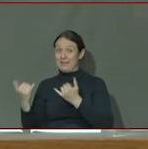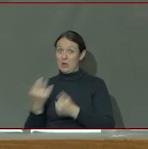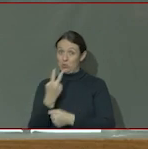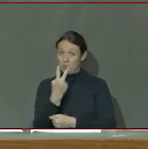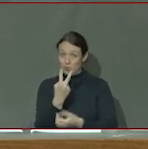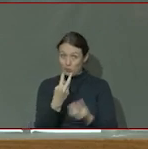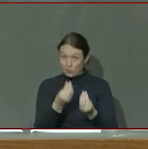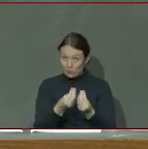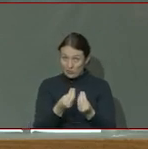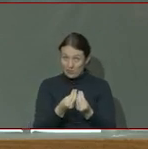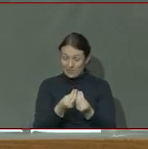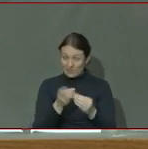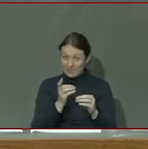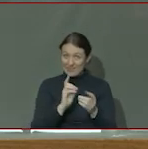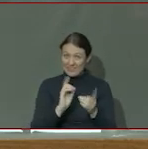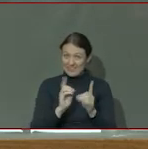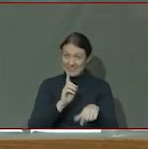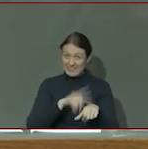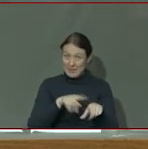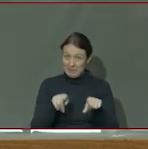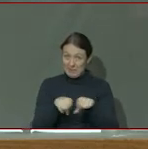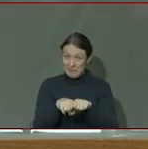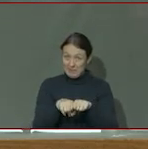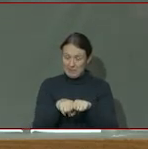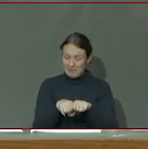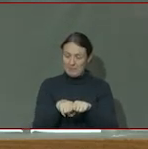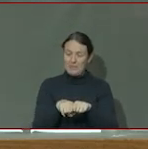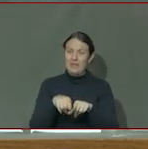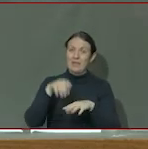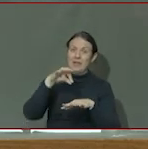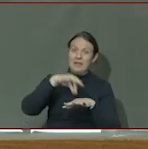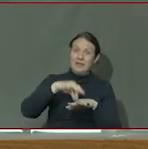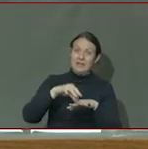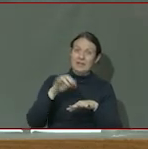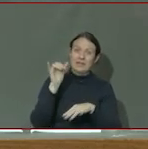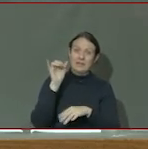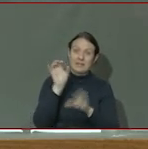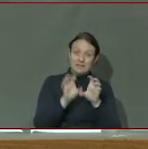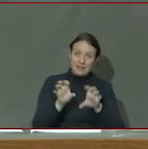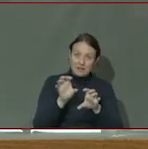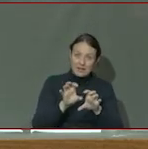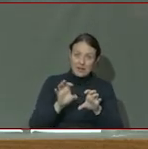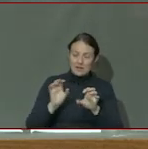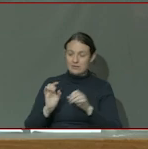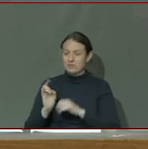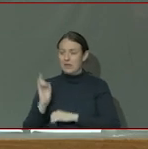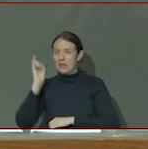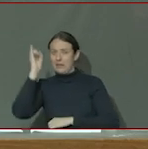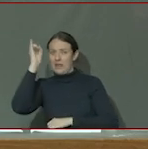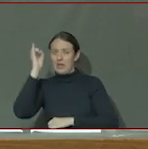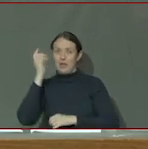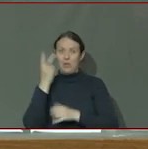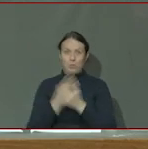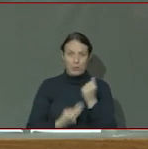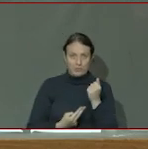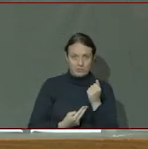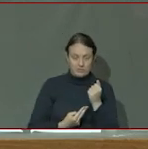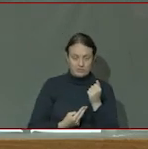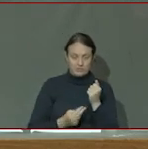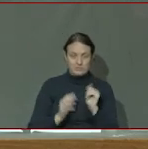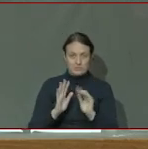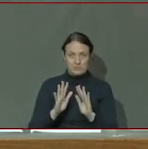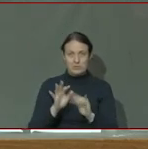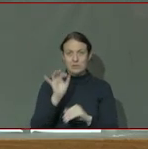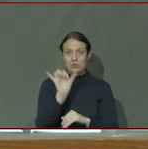let's look also at another feature, not only the seed color, but the height of the plant at the same time. And he says, let's use